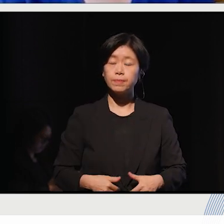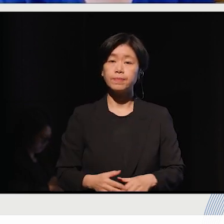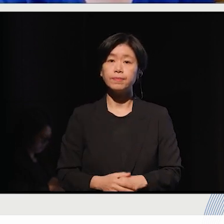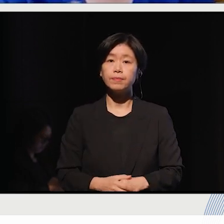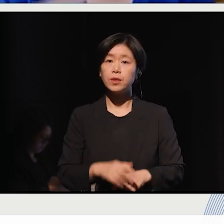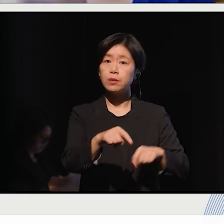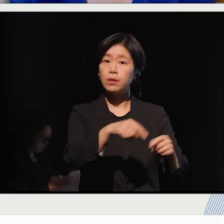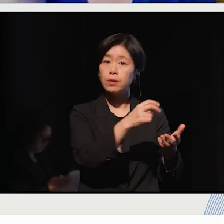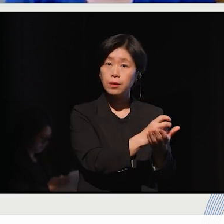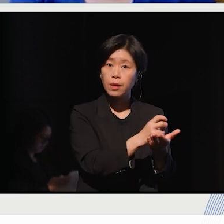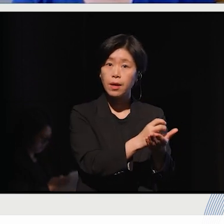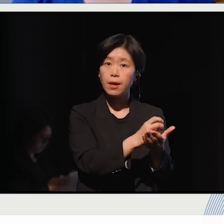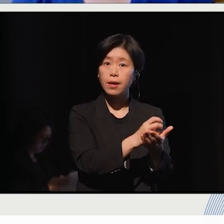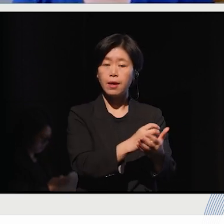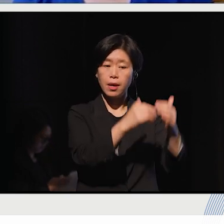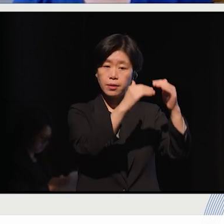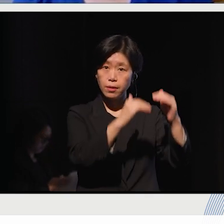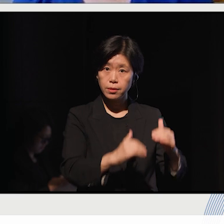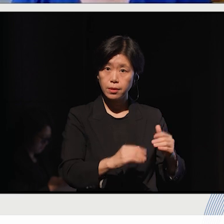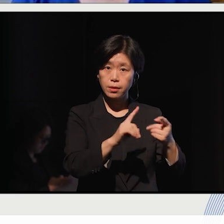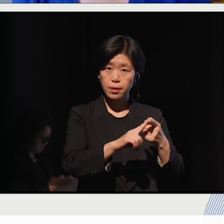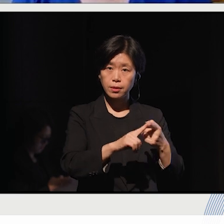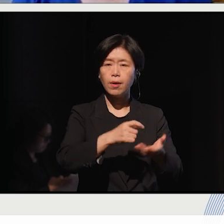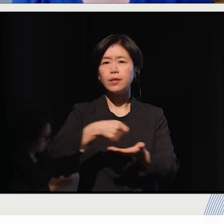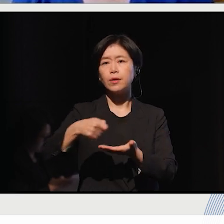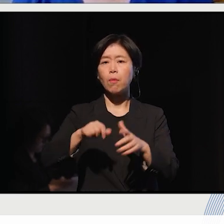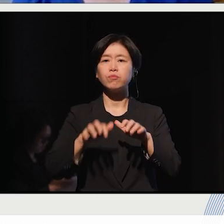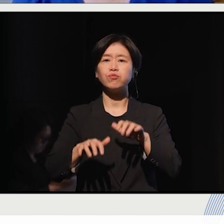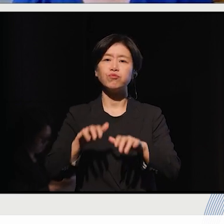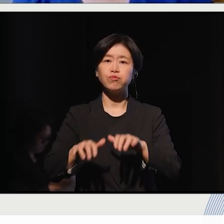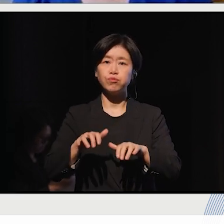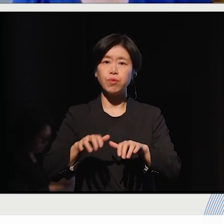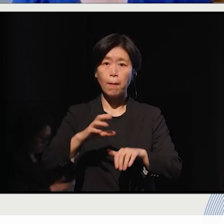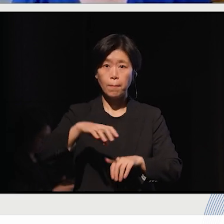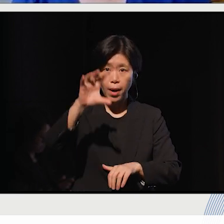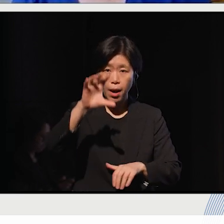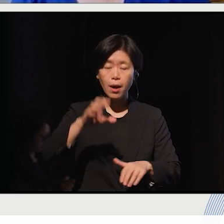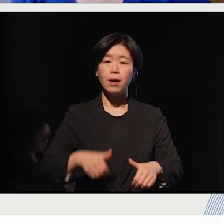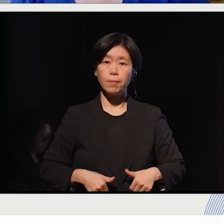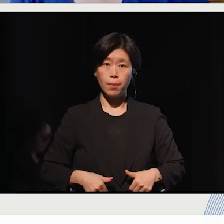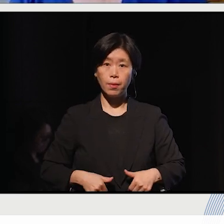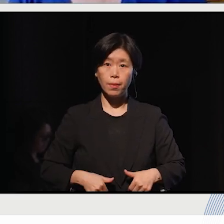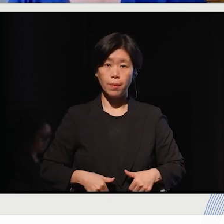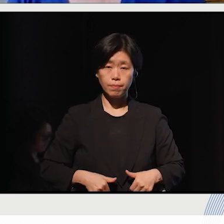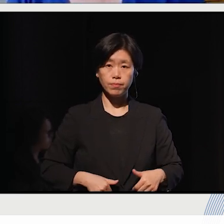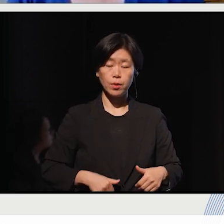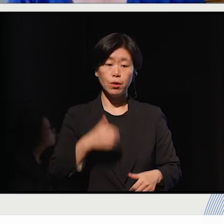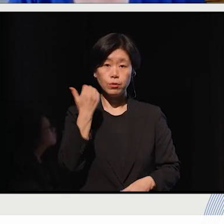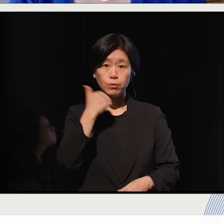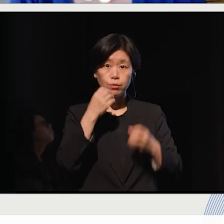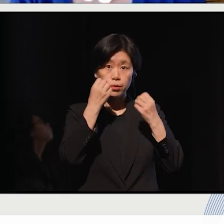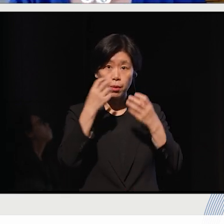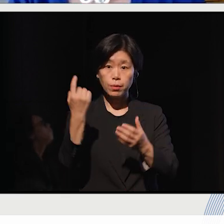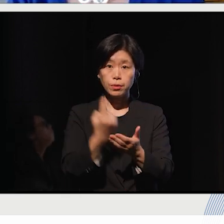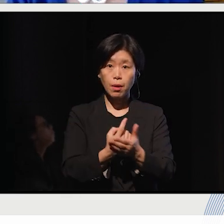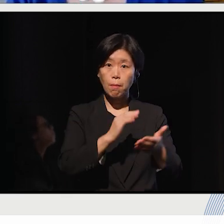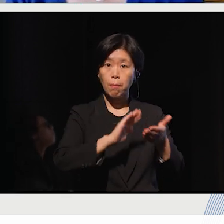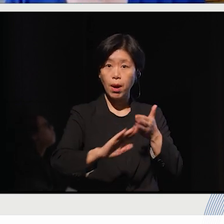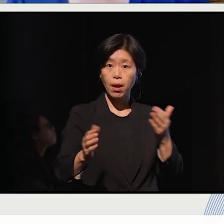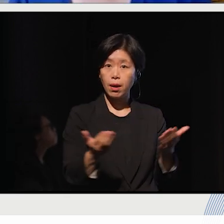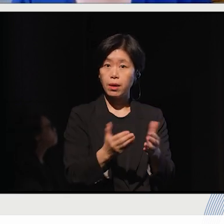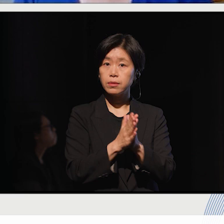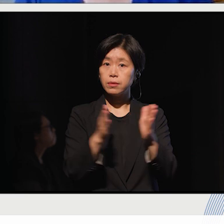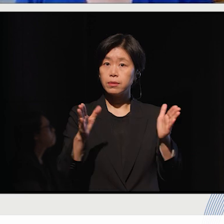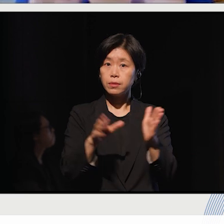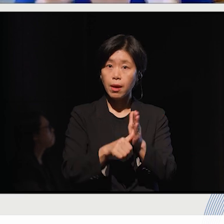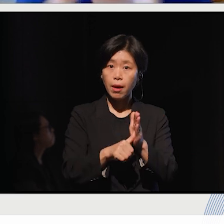practices, and procedures, and they can then apply them. So critical step in policies, practices, in the creation of policies,